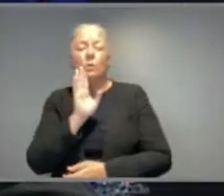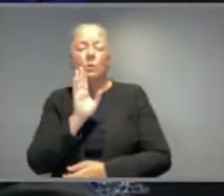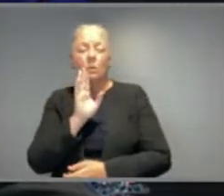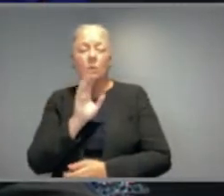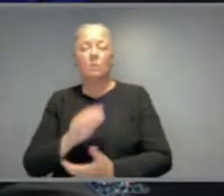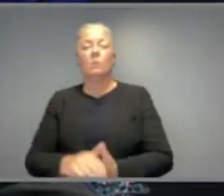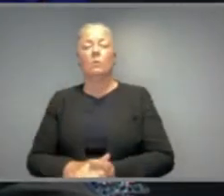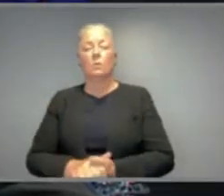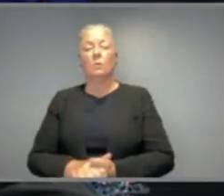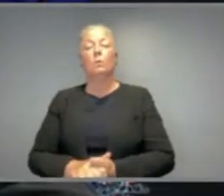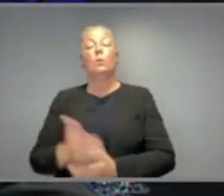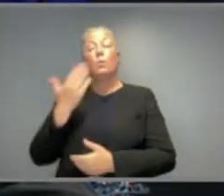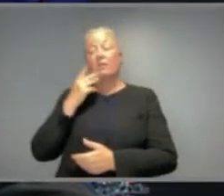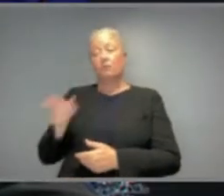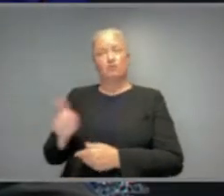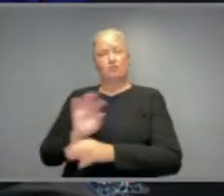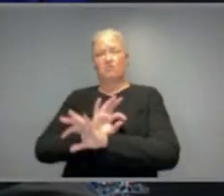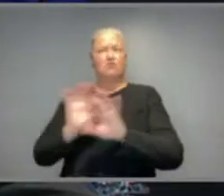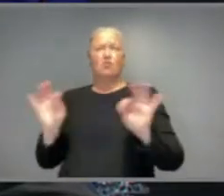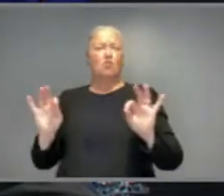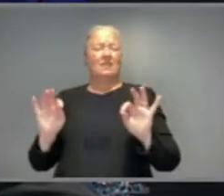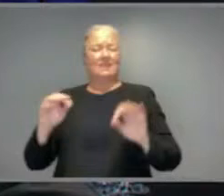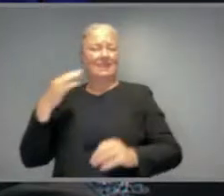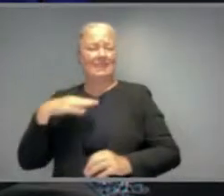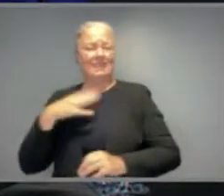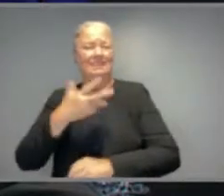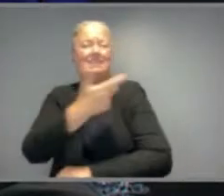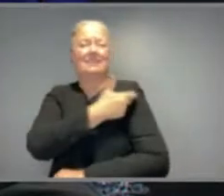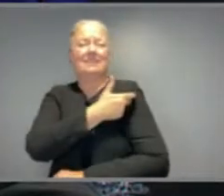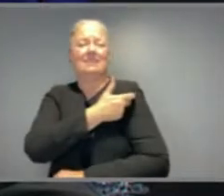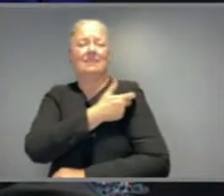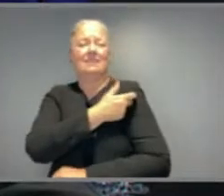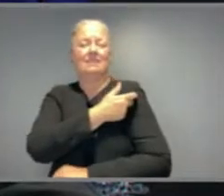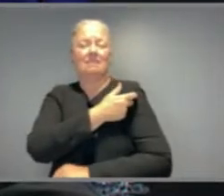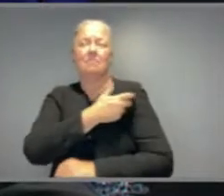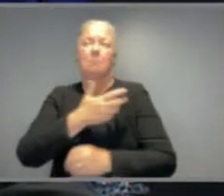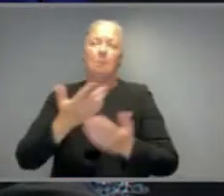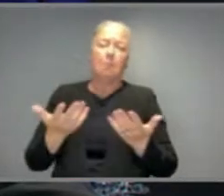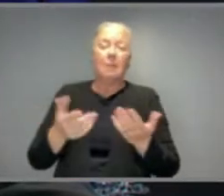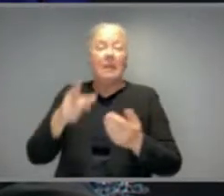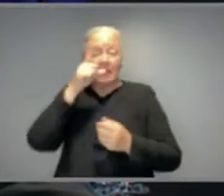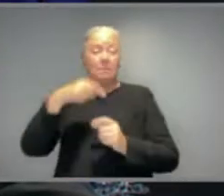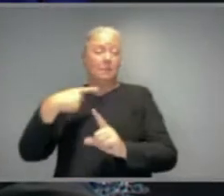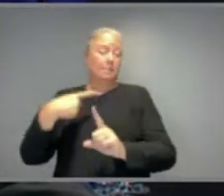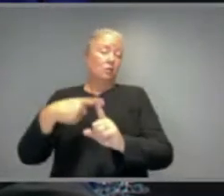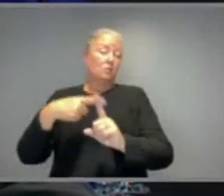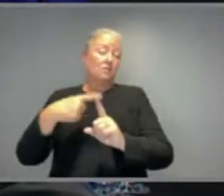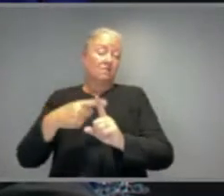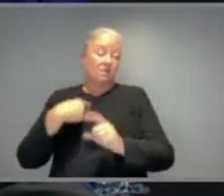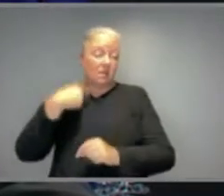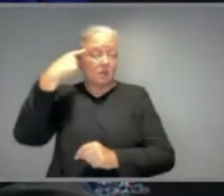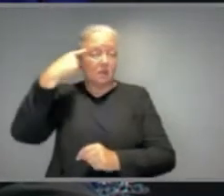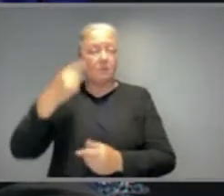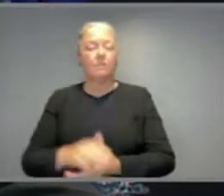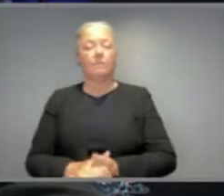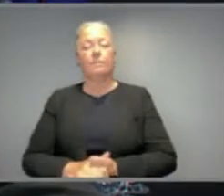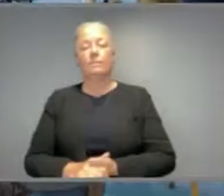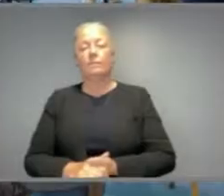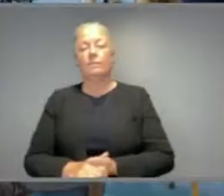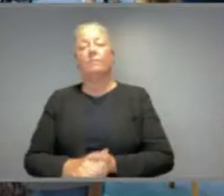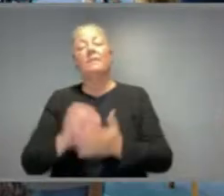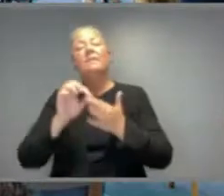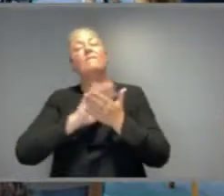exempt is a positive motivating factor. Okay, Phil. Just to